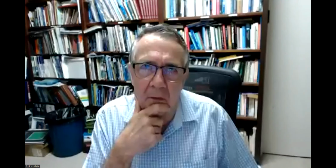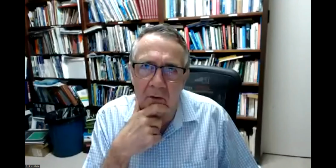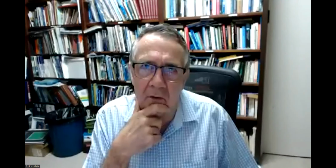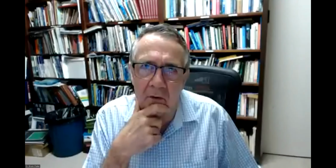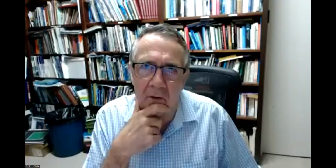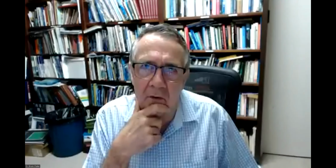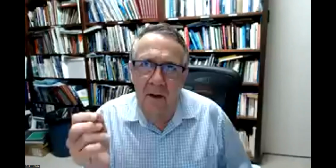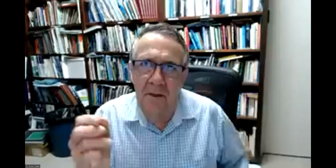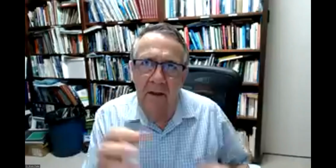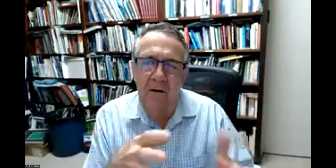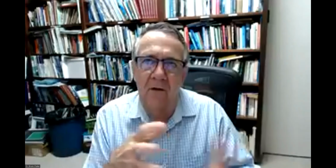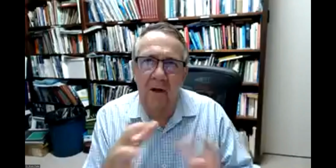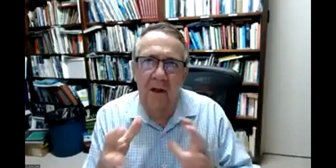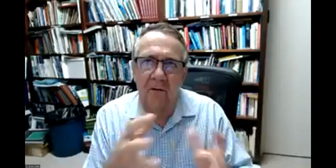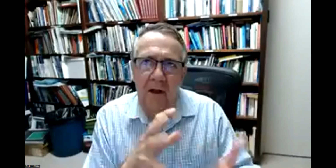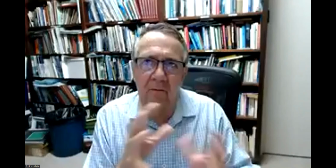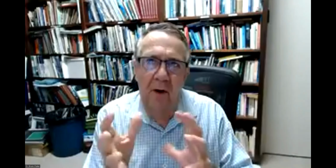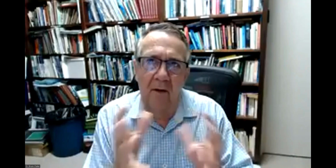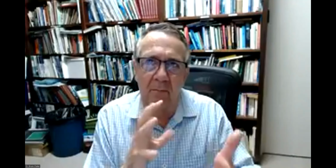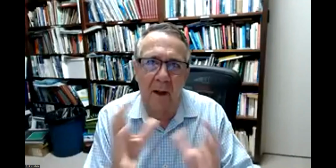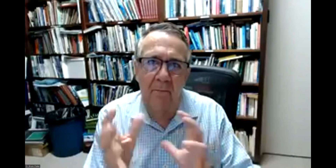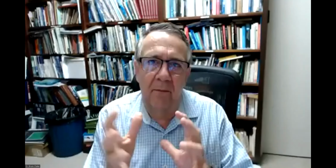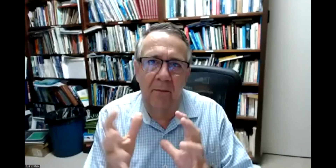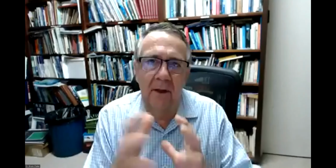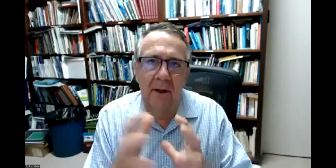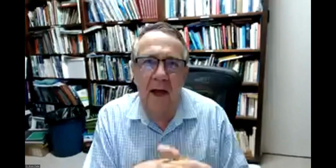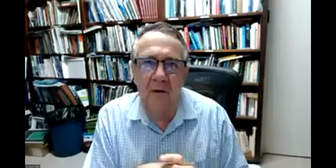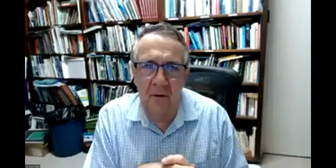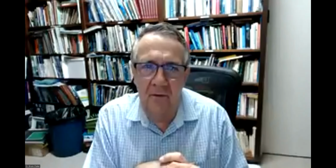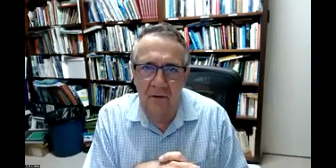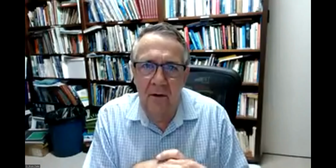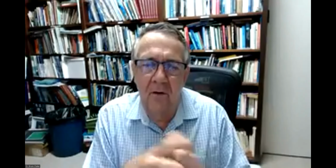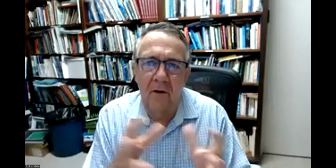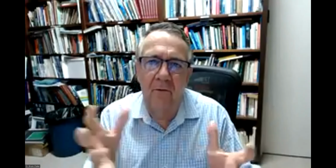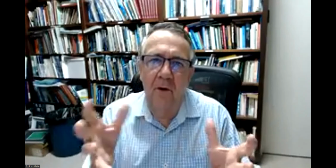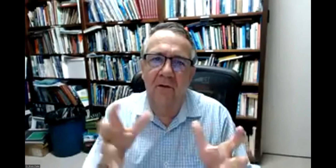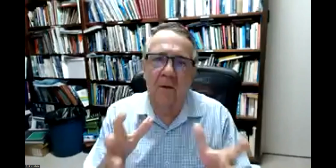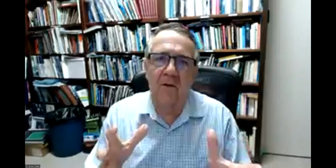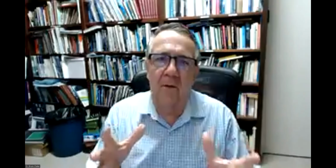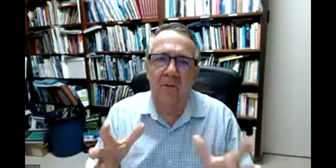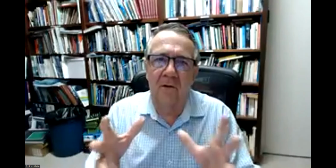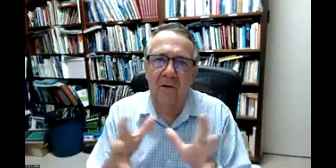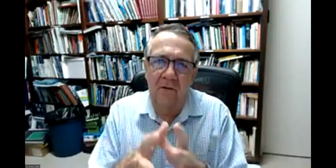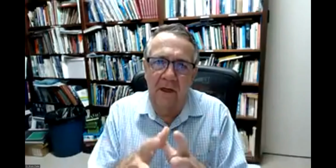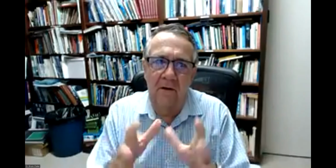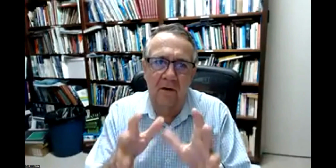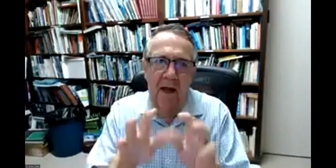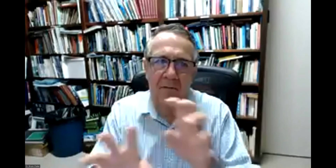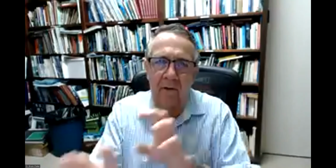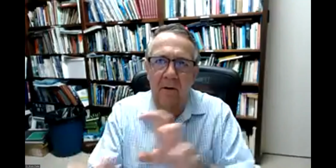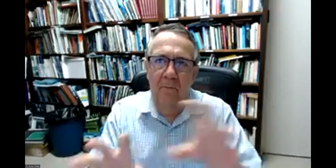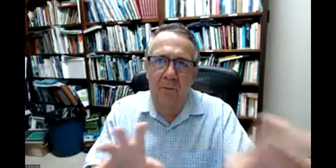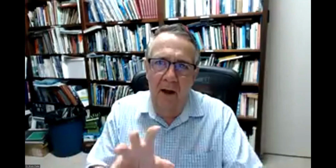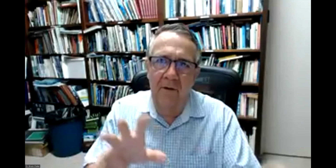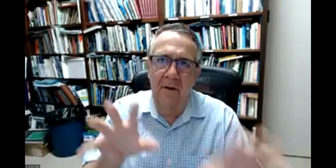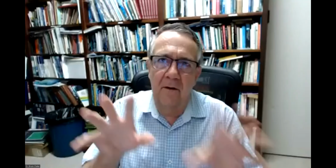the talks, but I think there is a need to have private-public partnerships. You can afford sometimes in the city to